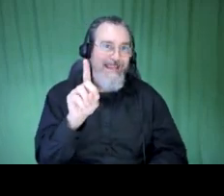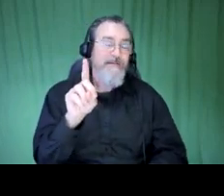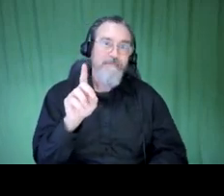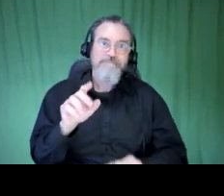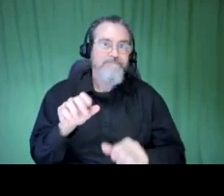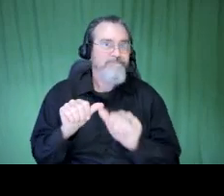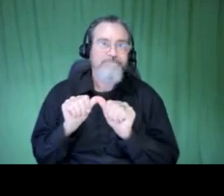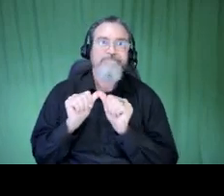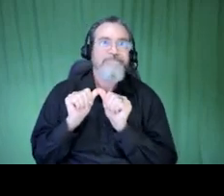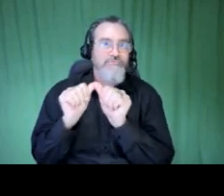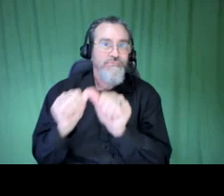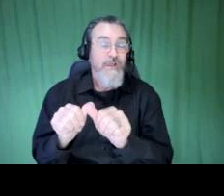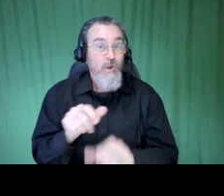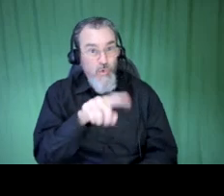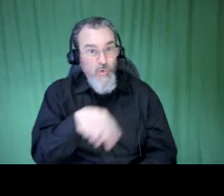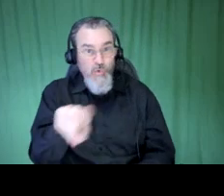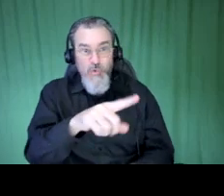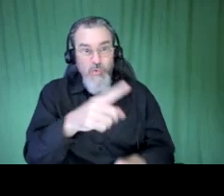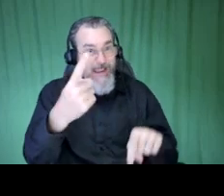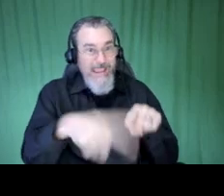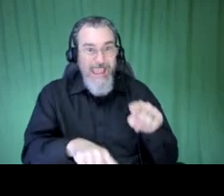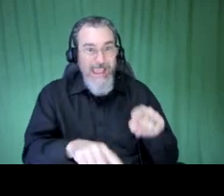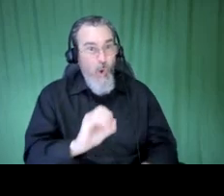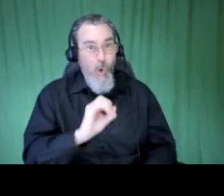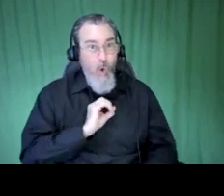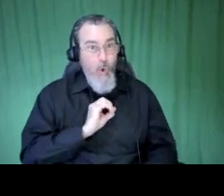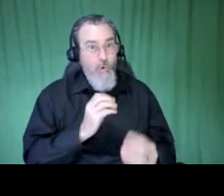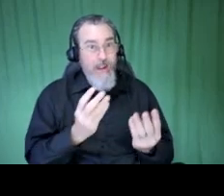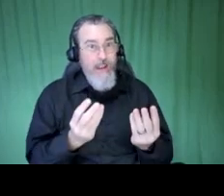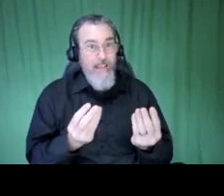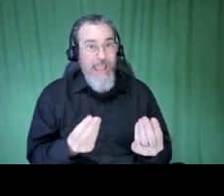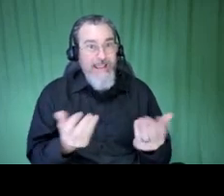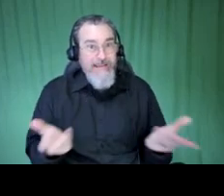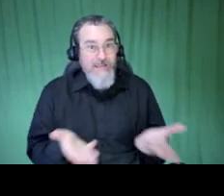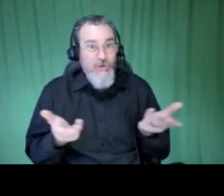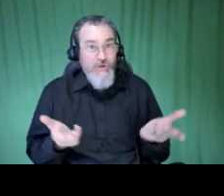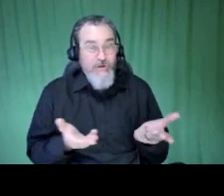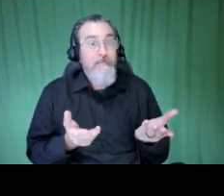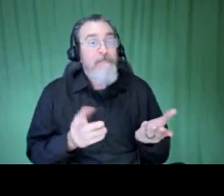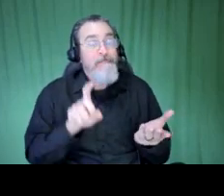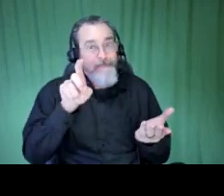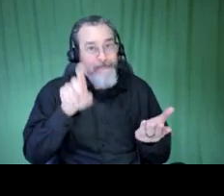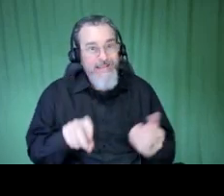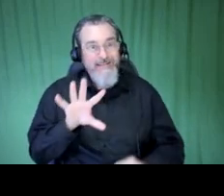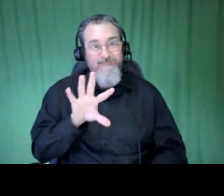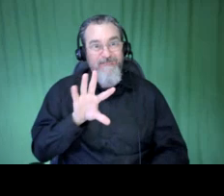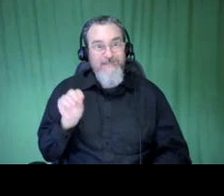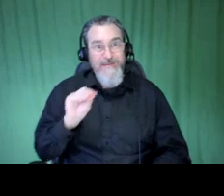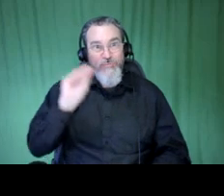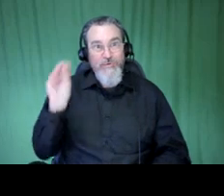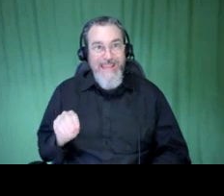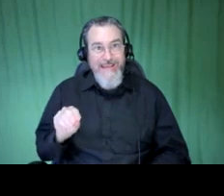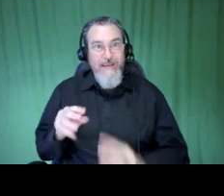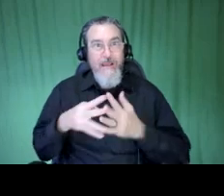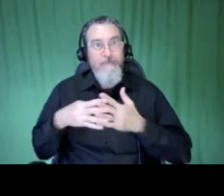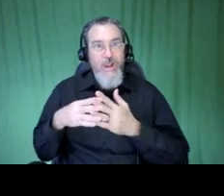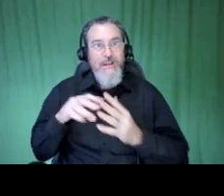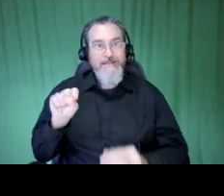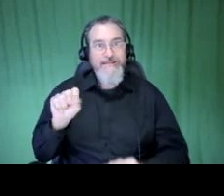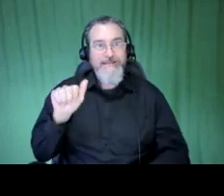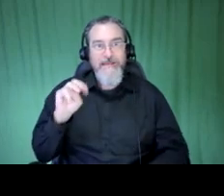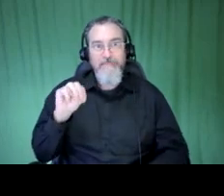day. You cannot own land here unless you are at least 50% American Samoan, and the vast majority, about